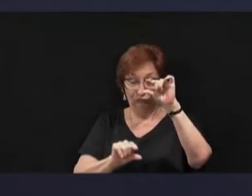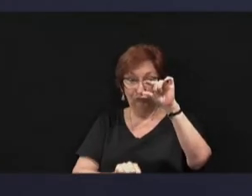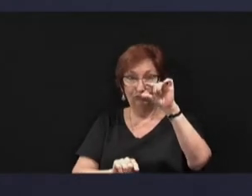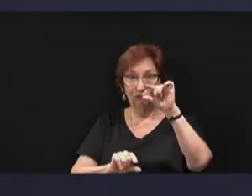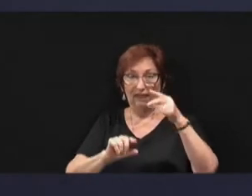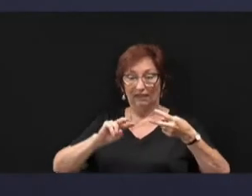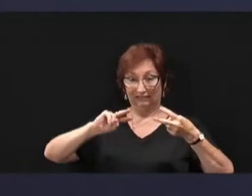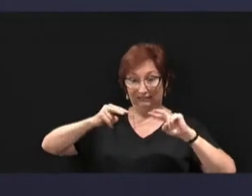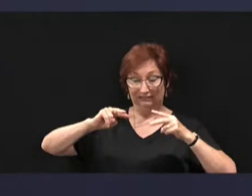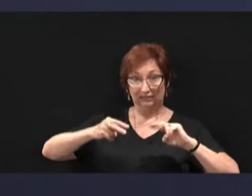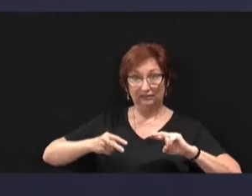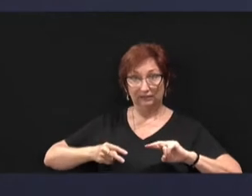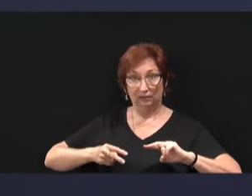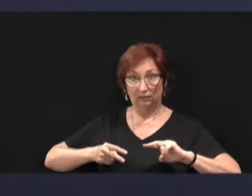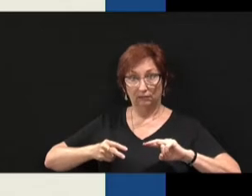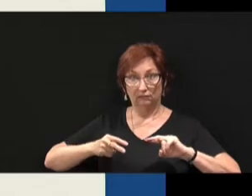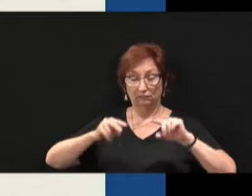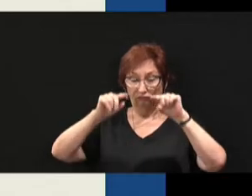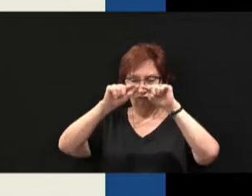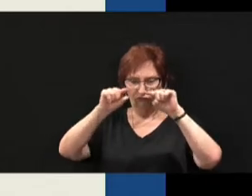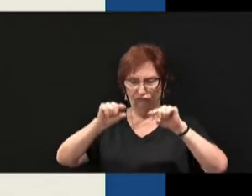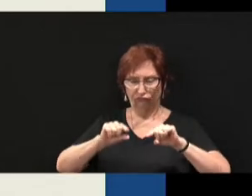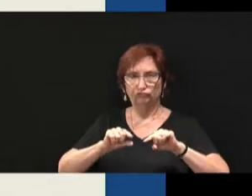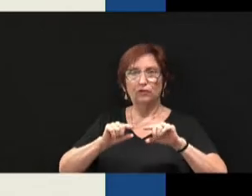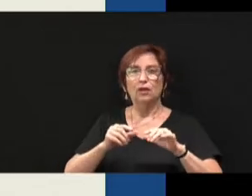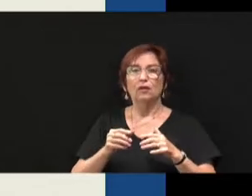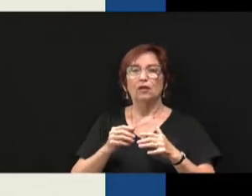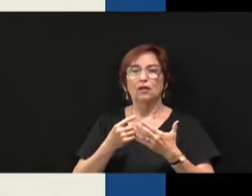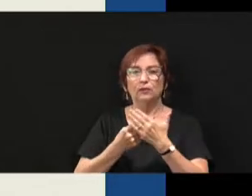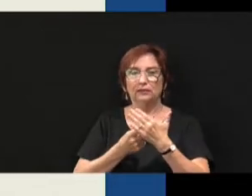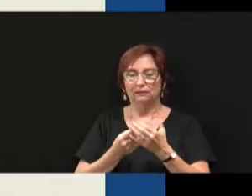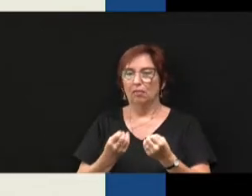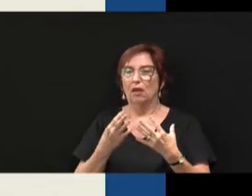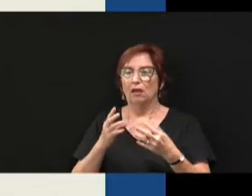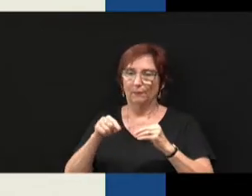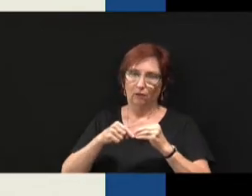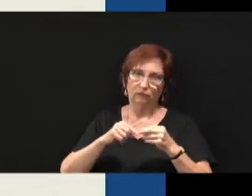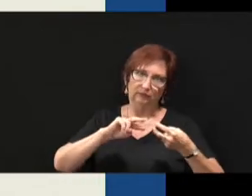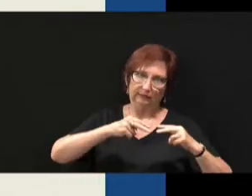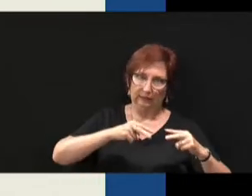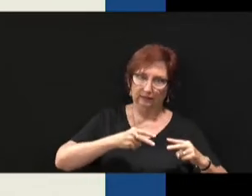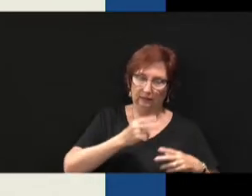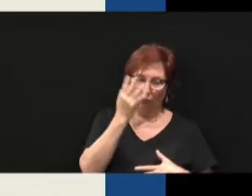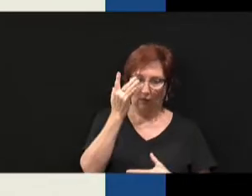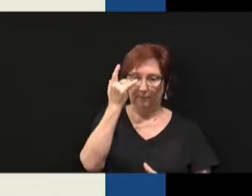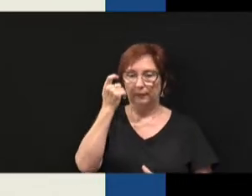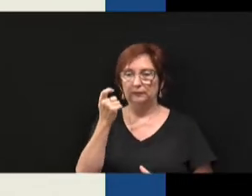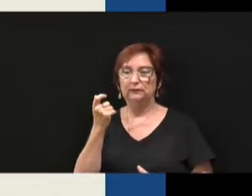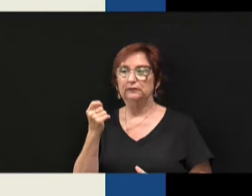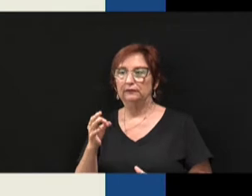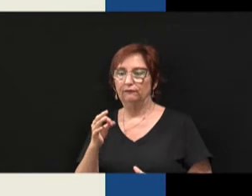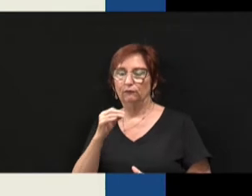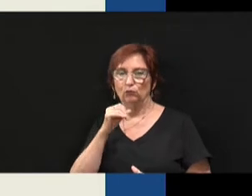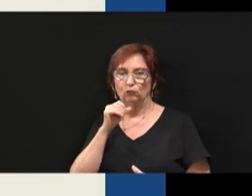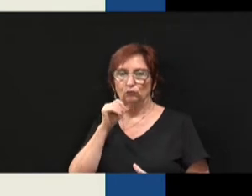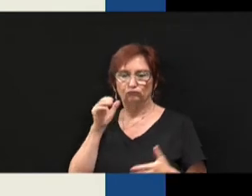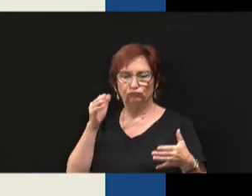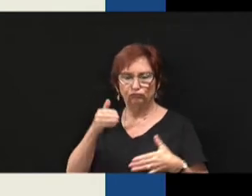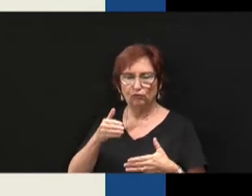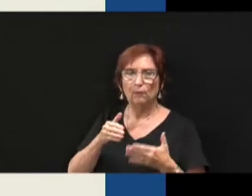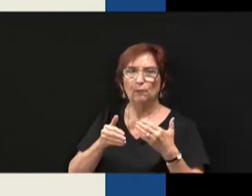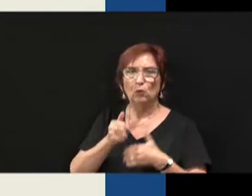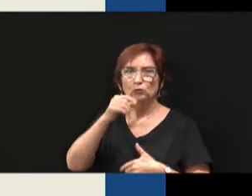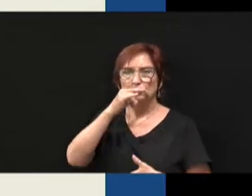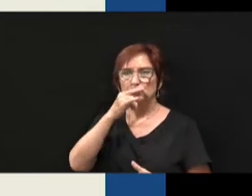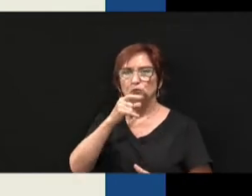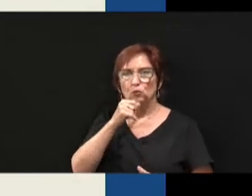dyslexia, and we talk a lot about dyslexia because if you really get right down to it, most kids who